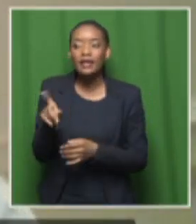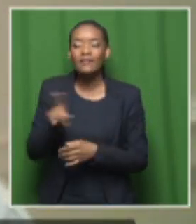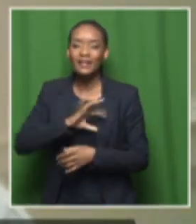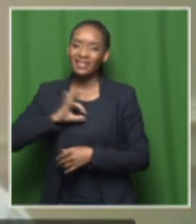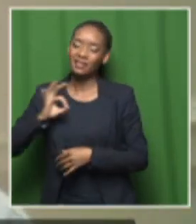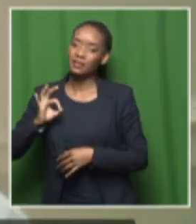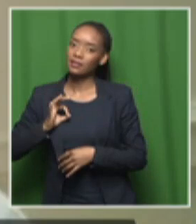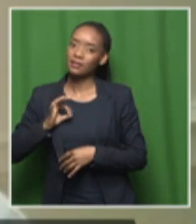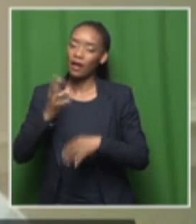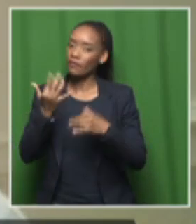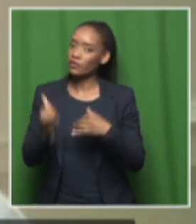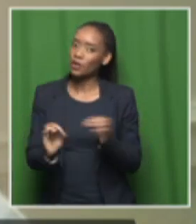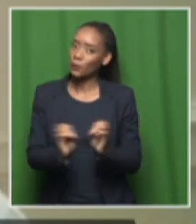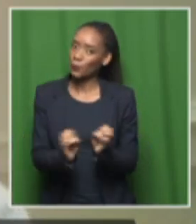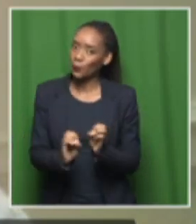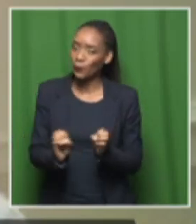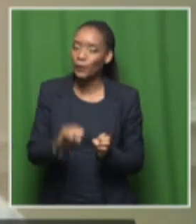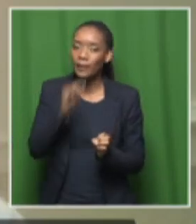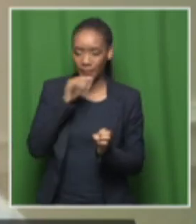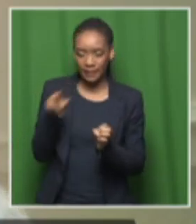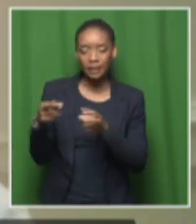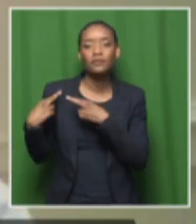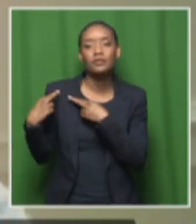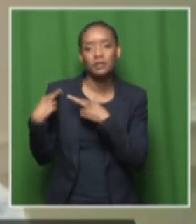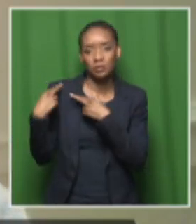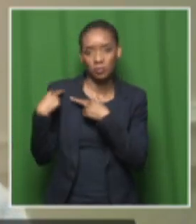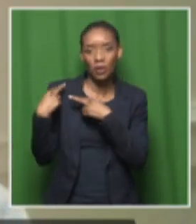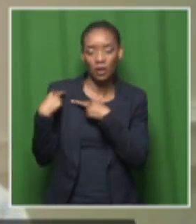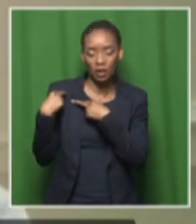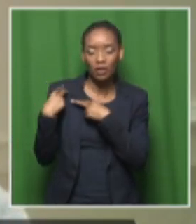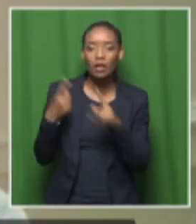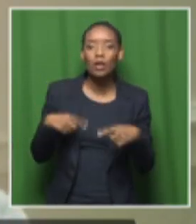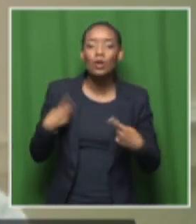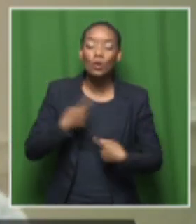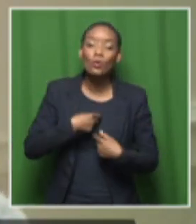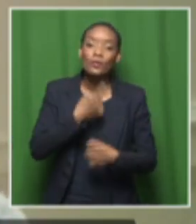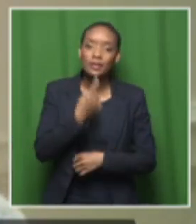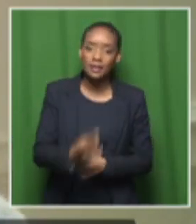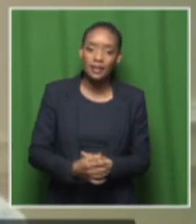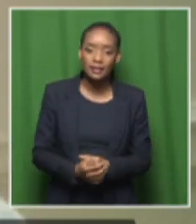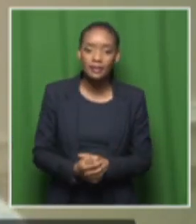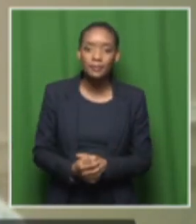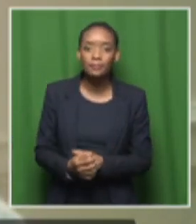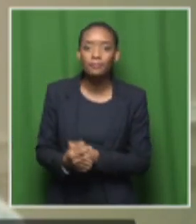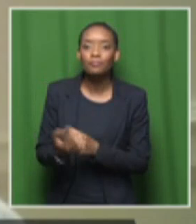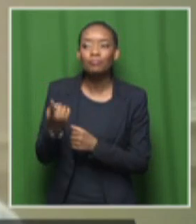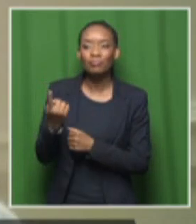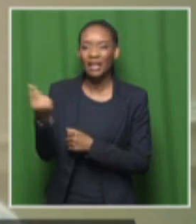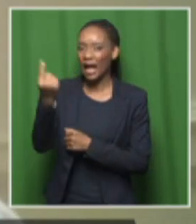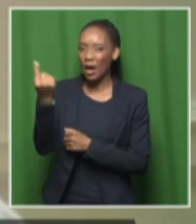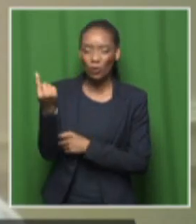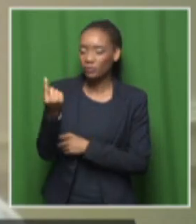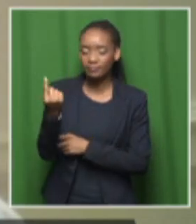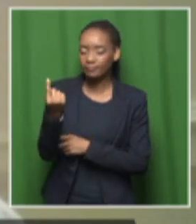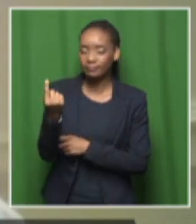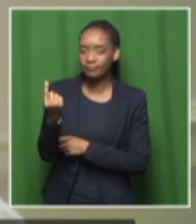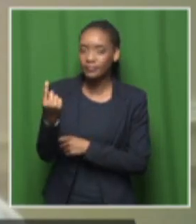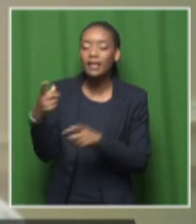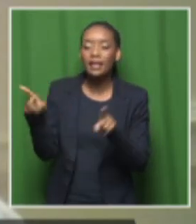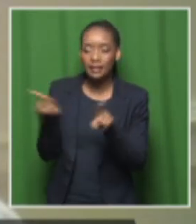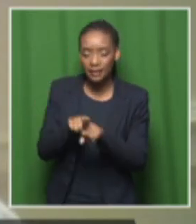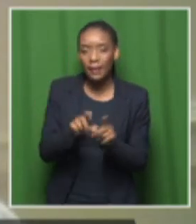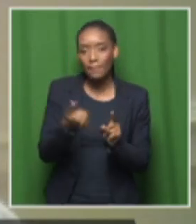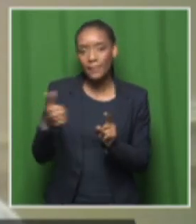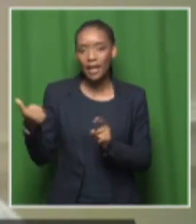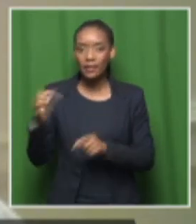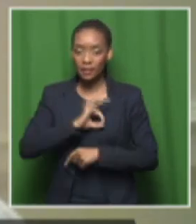would make them liable as well. So we did say in so many ways that even Eskom officials, those who are